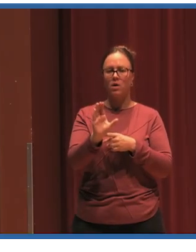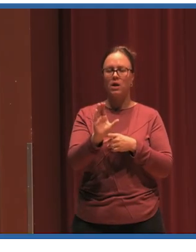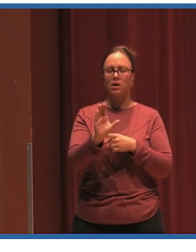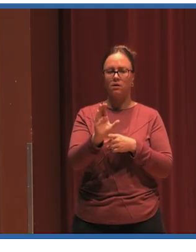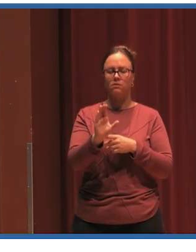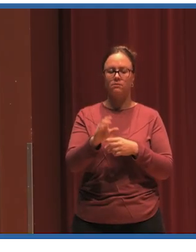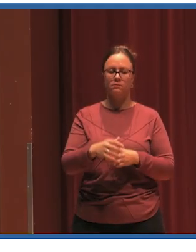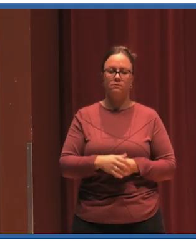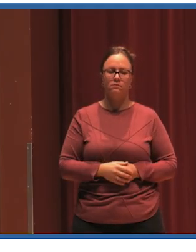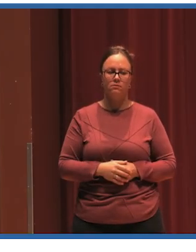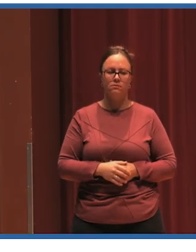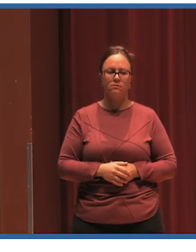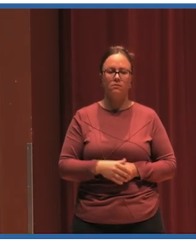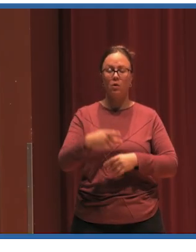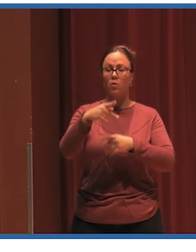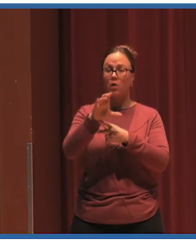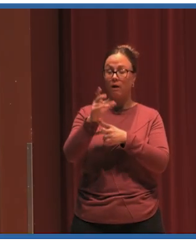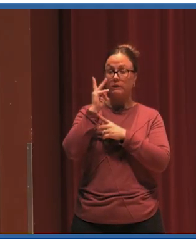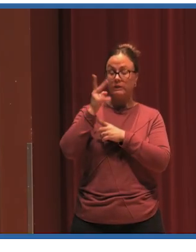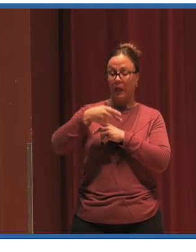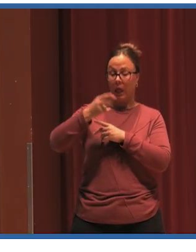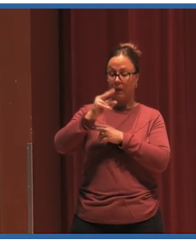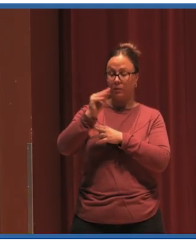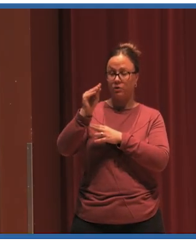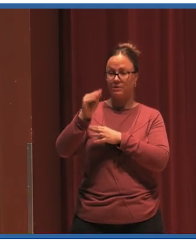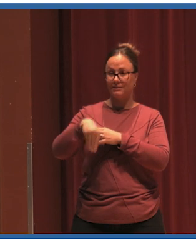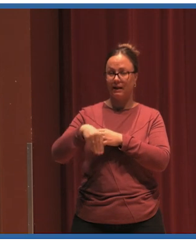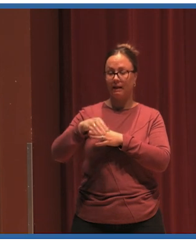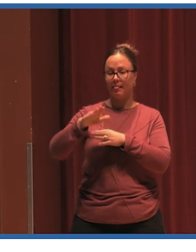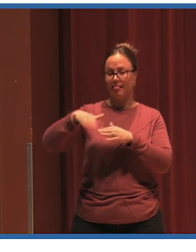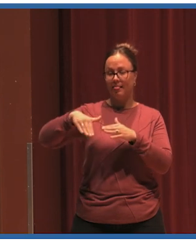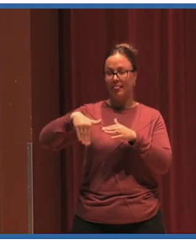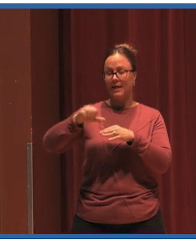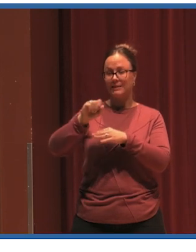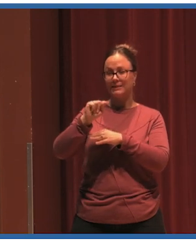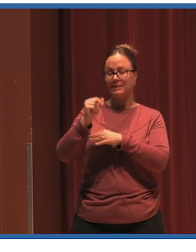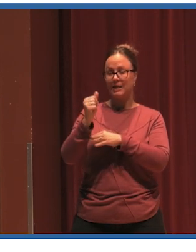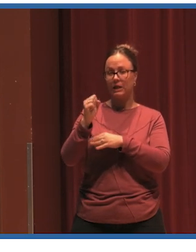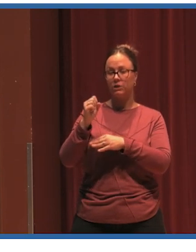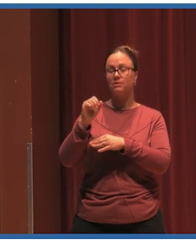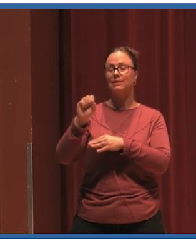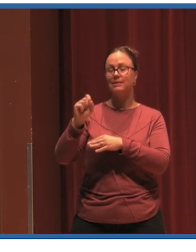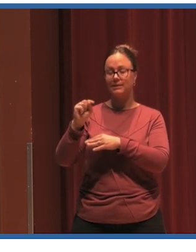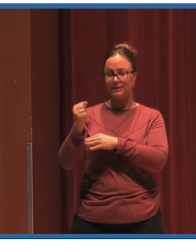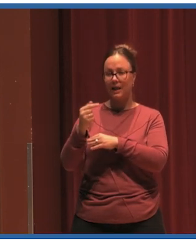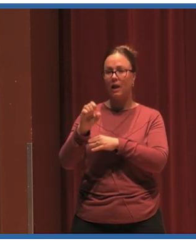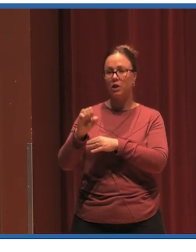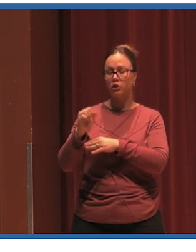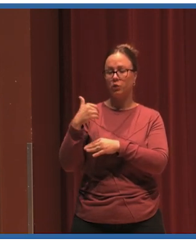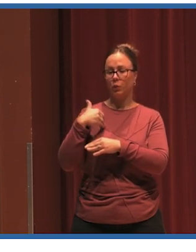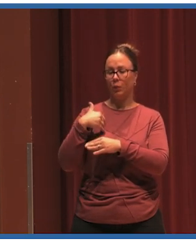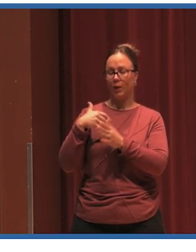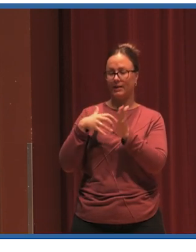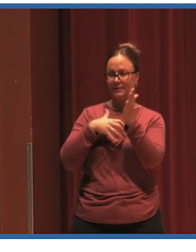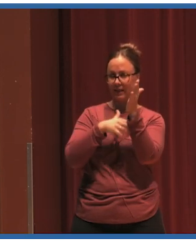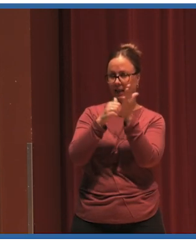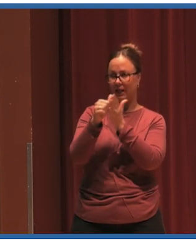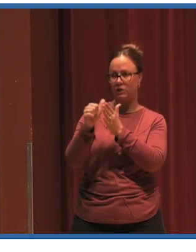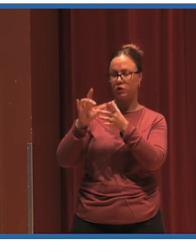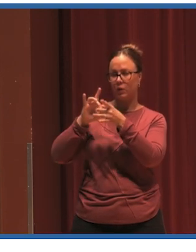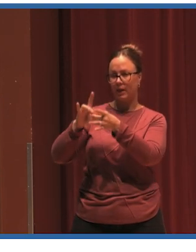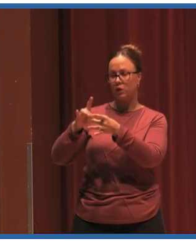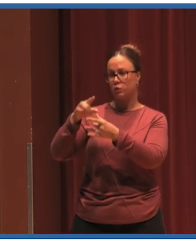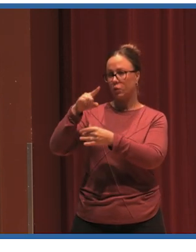see higher percentages of late-stage breast cancer among Black and Hispanic